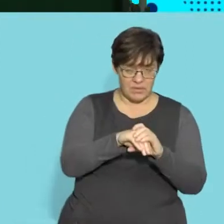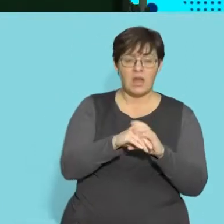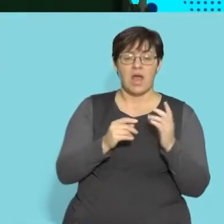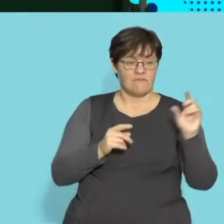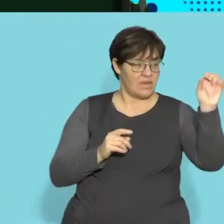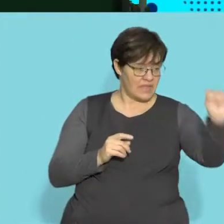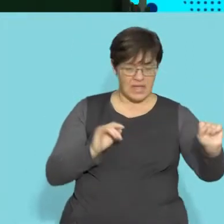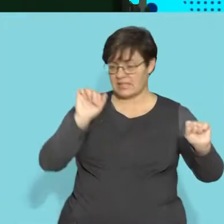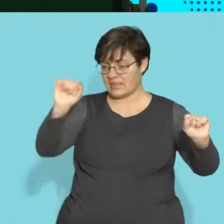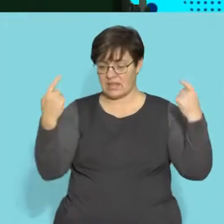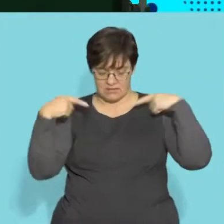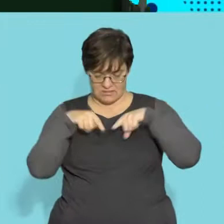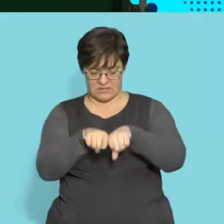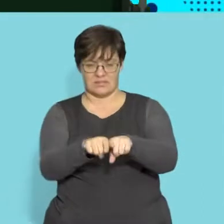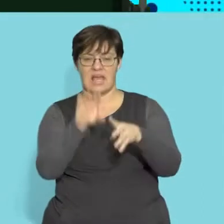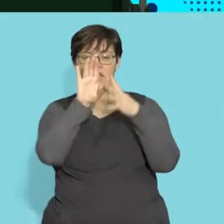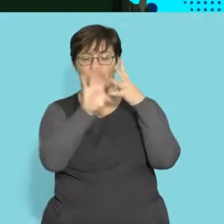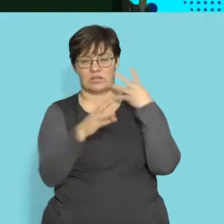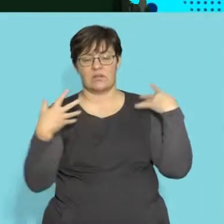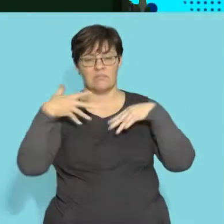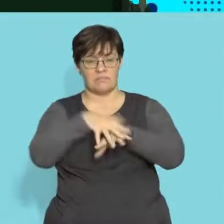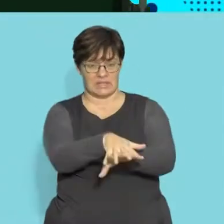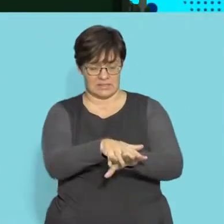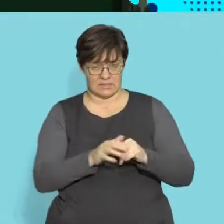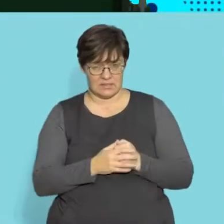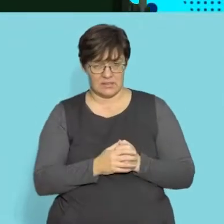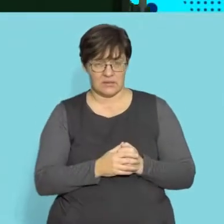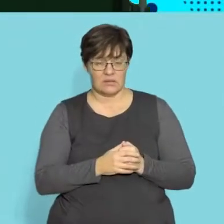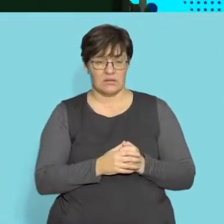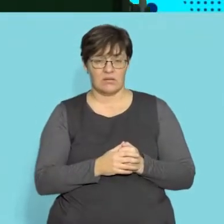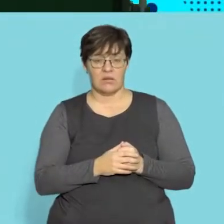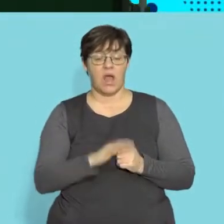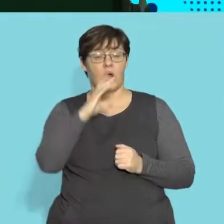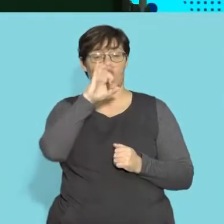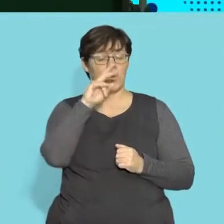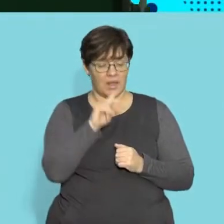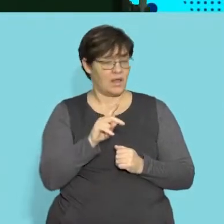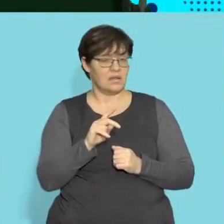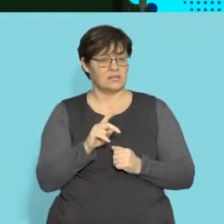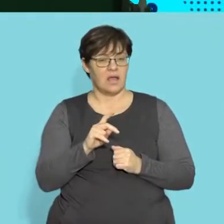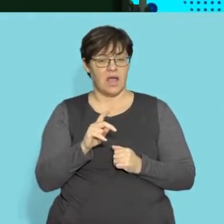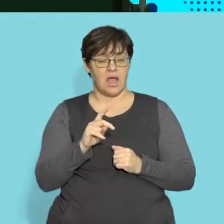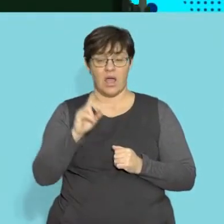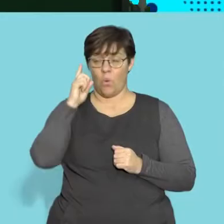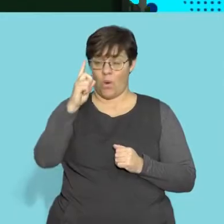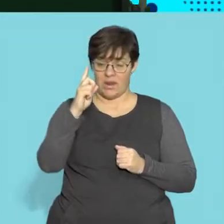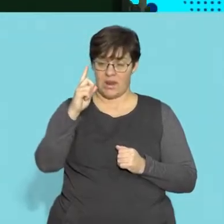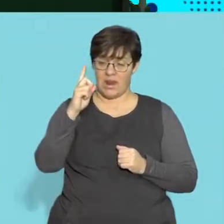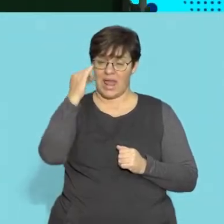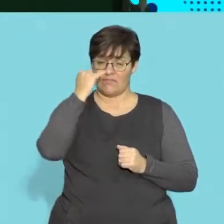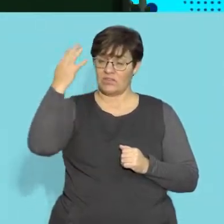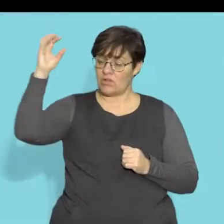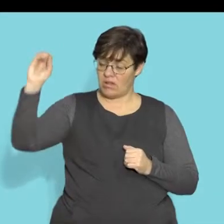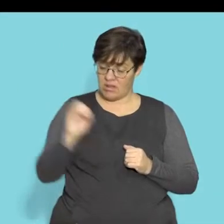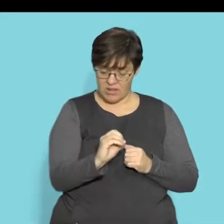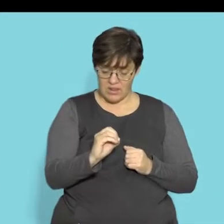we have individuals having a combination of characteristics from two parents. Cloning allows us to be able to use a single